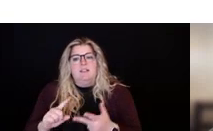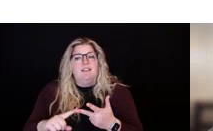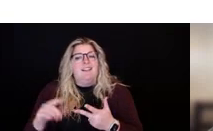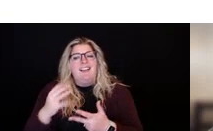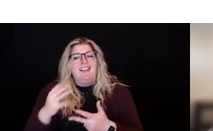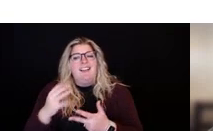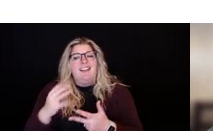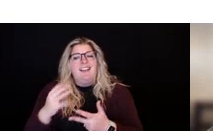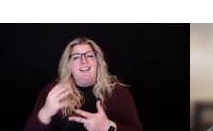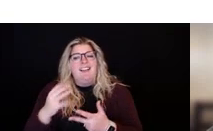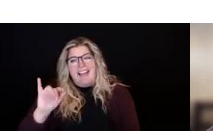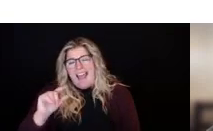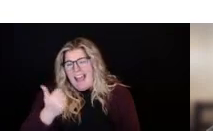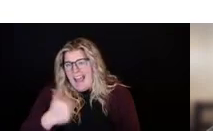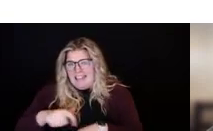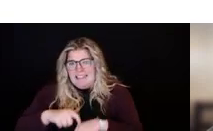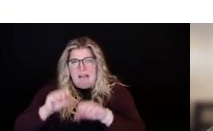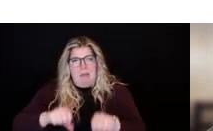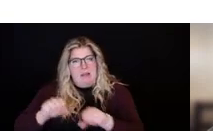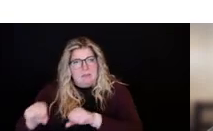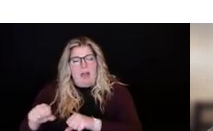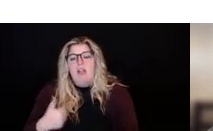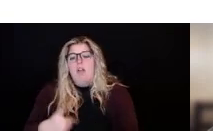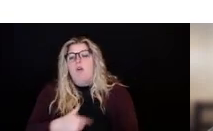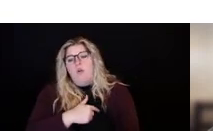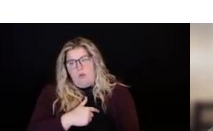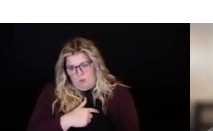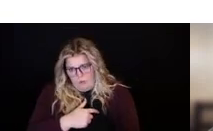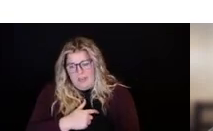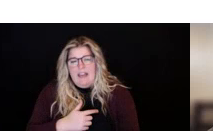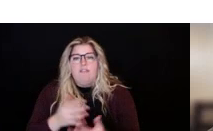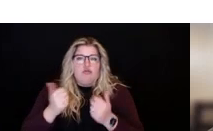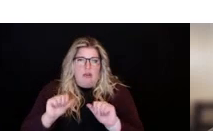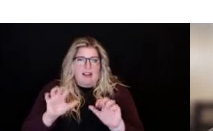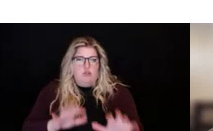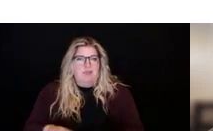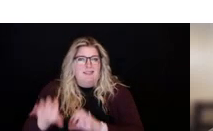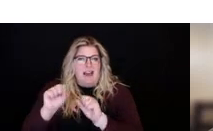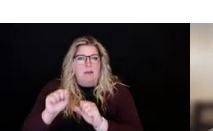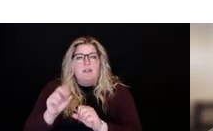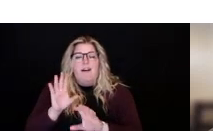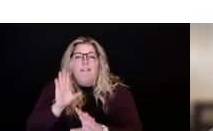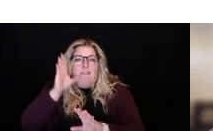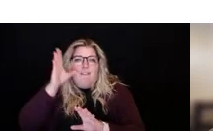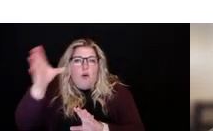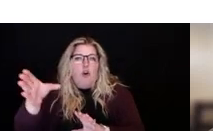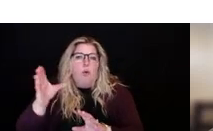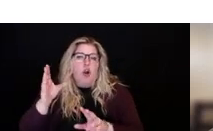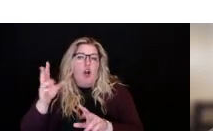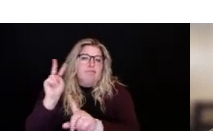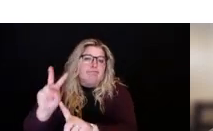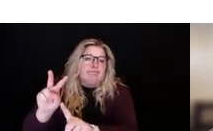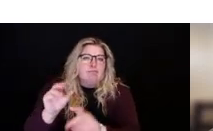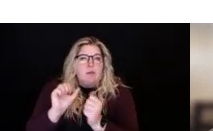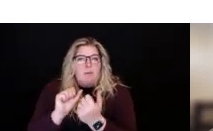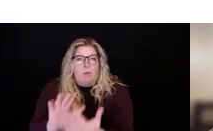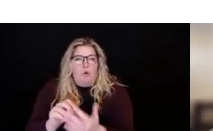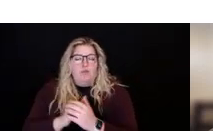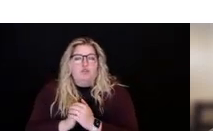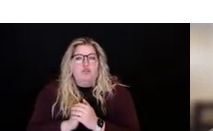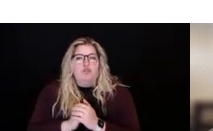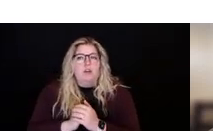possible, we've learned to try to adopt a forward-looking approach and look ahead to things that